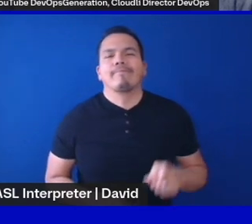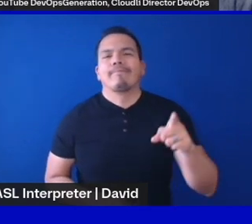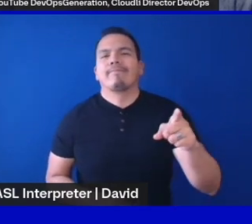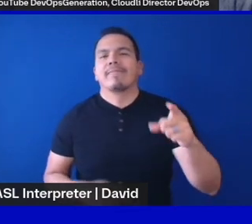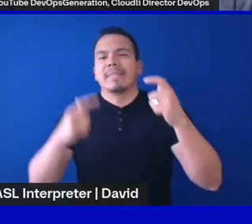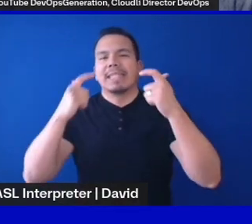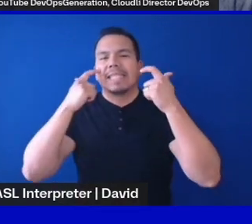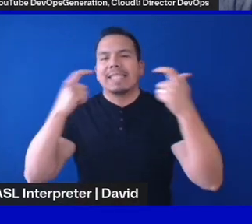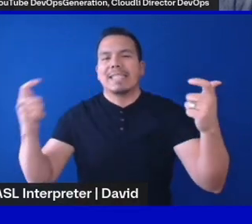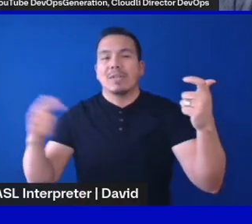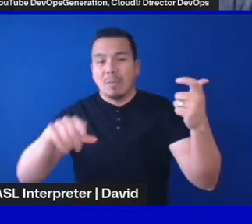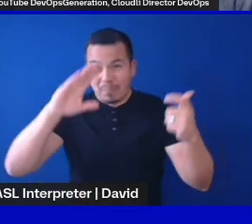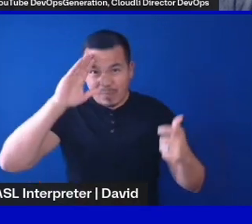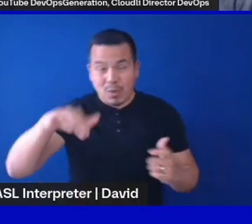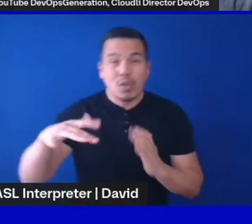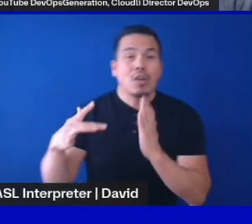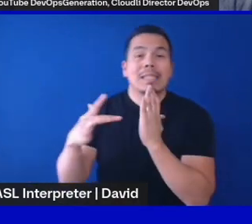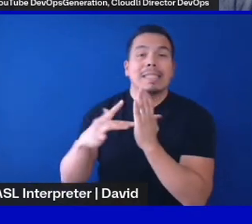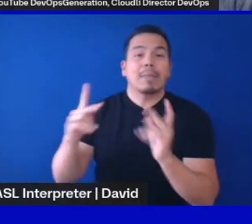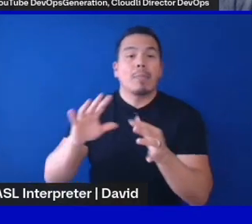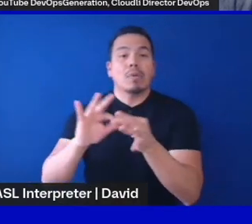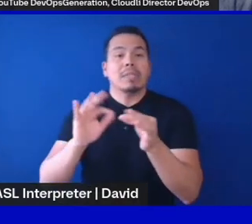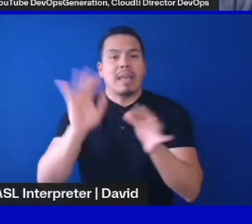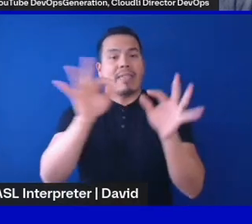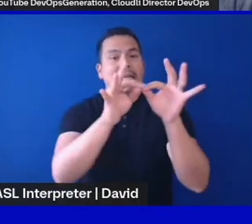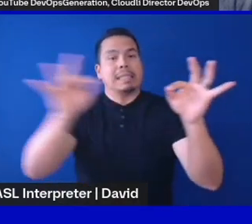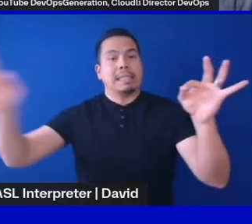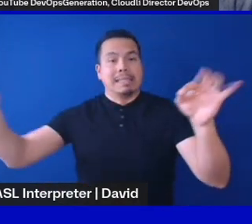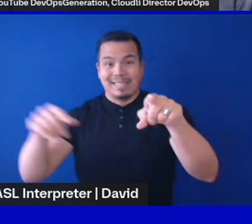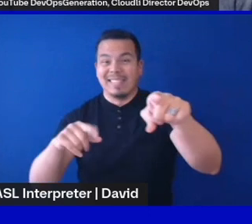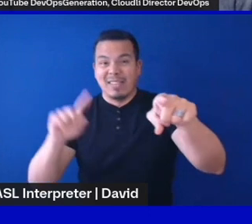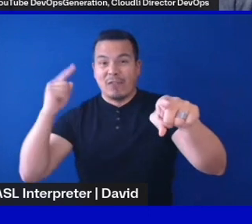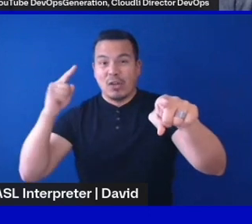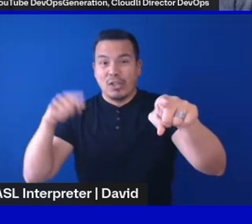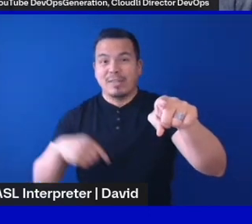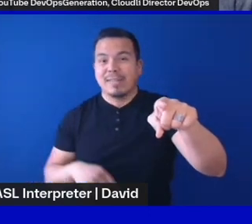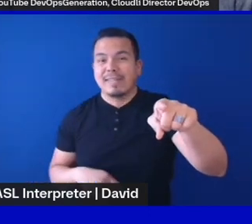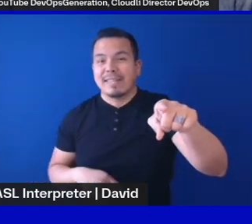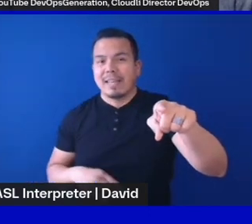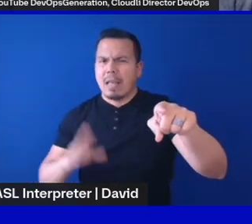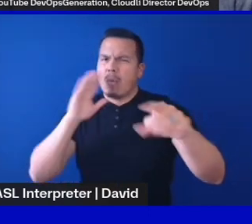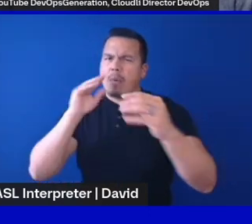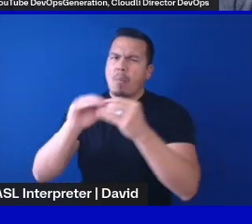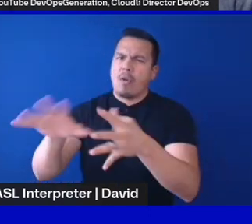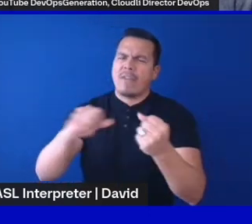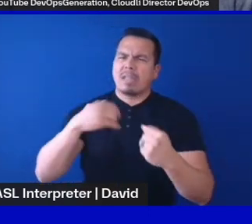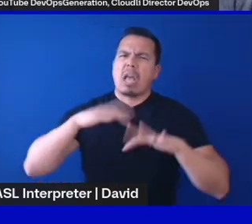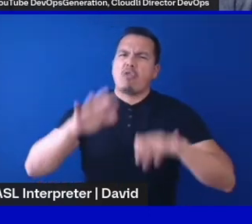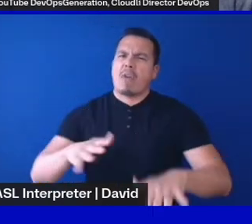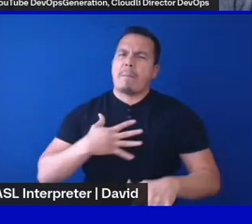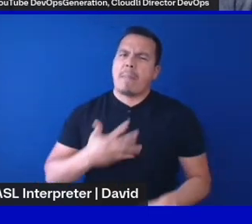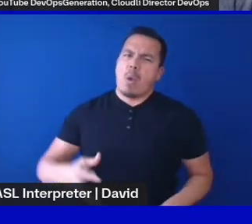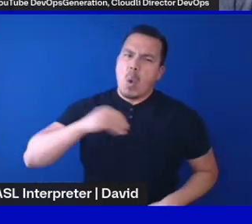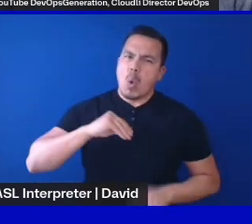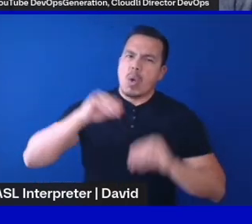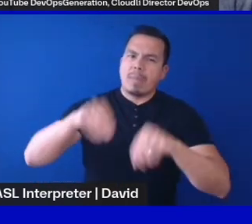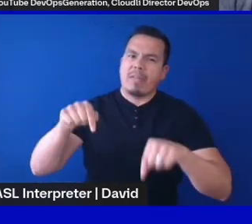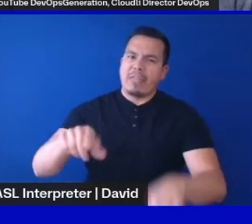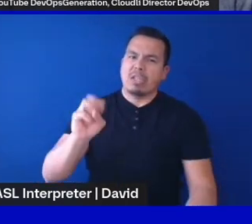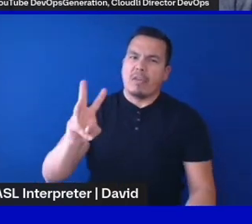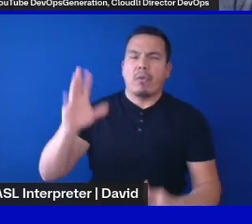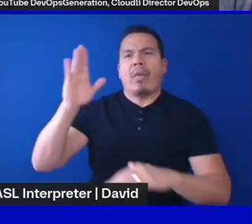here has ever heard a tech person say this sentence. It'll be faster if I write my own implementation of this software than to learn how it